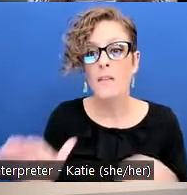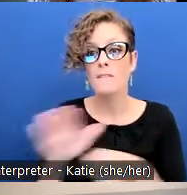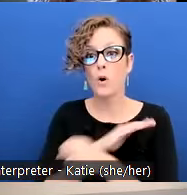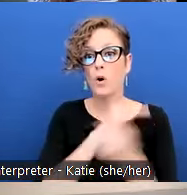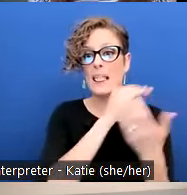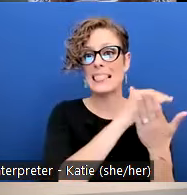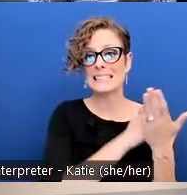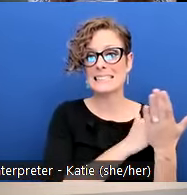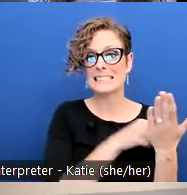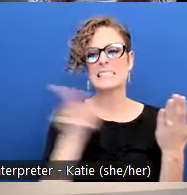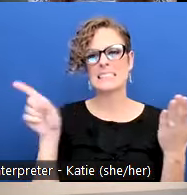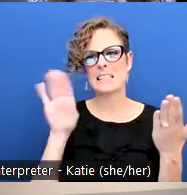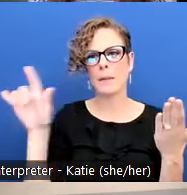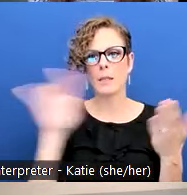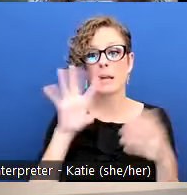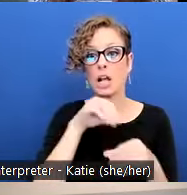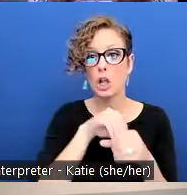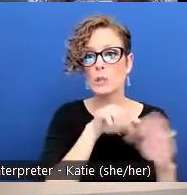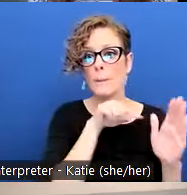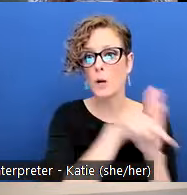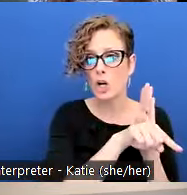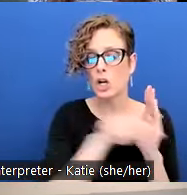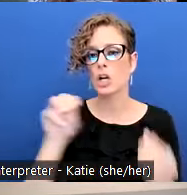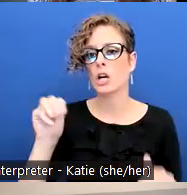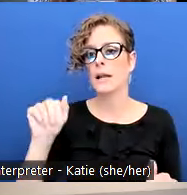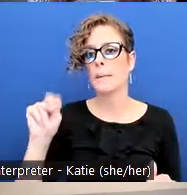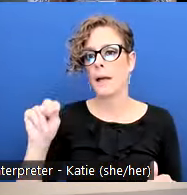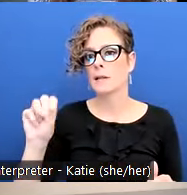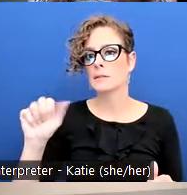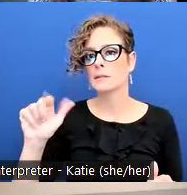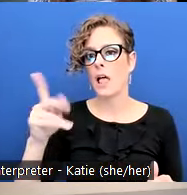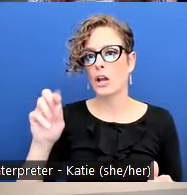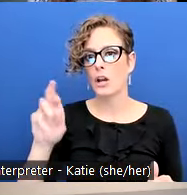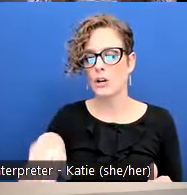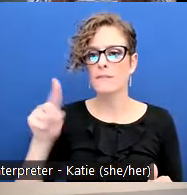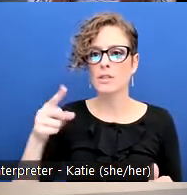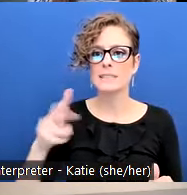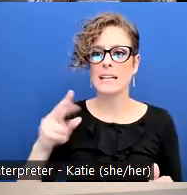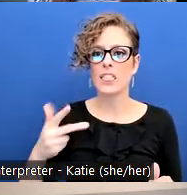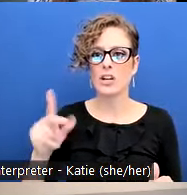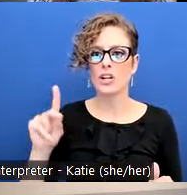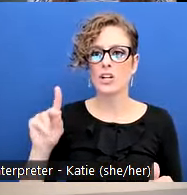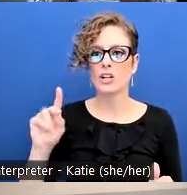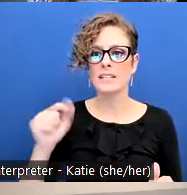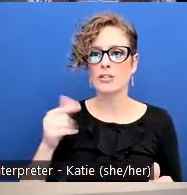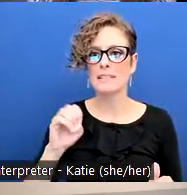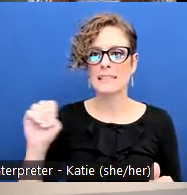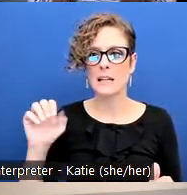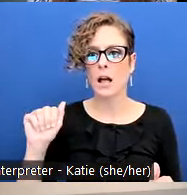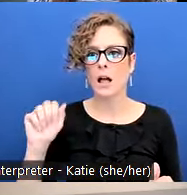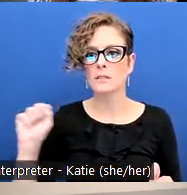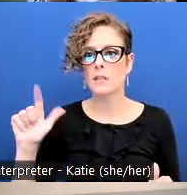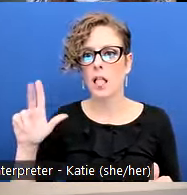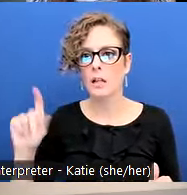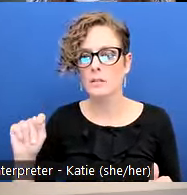like murder, manslaughter, first, second, and third degree assault, kidnapping, sexual assault, unlawful